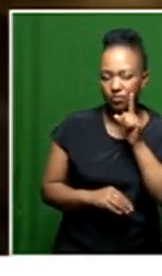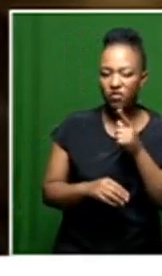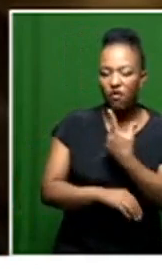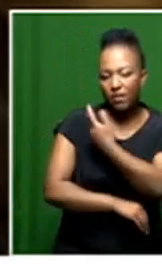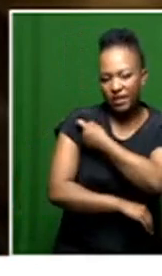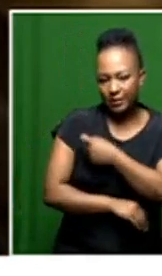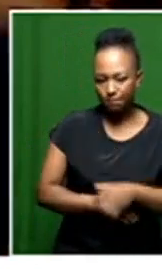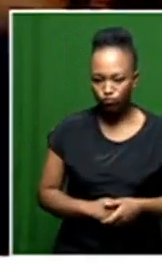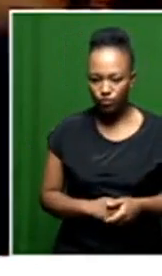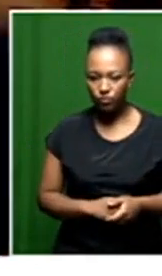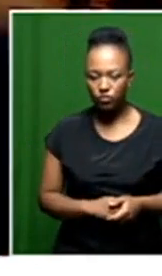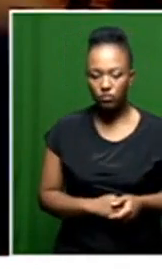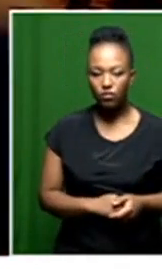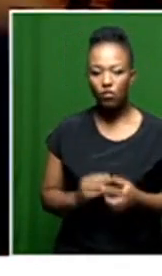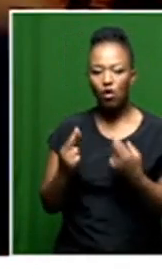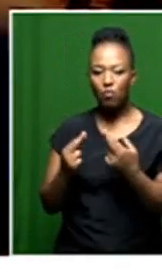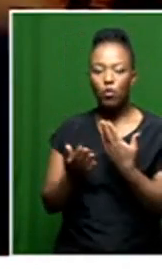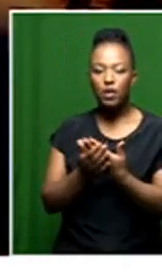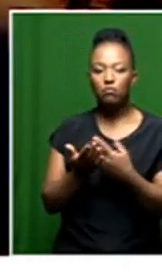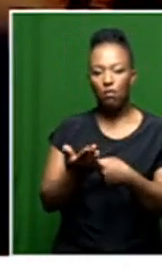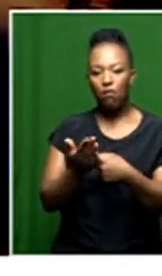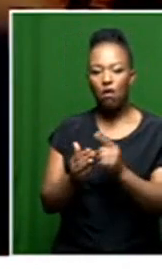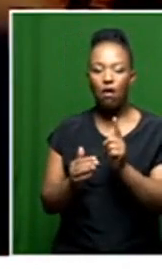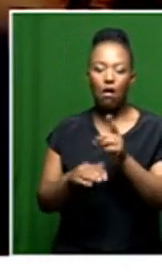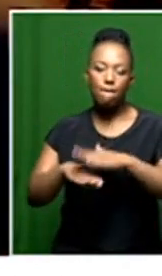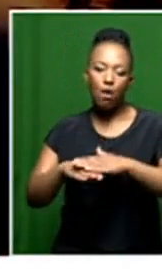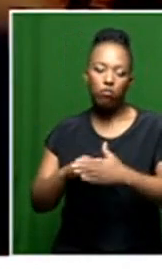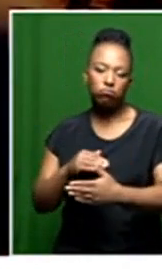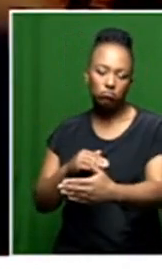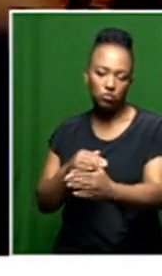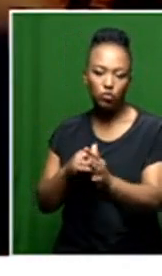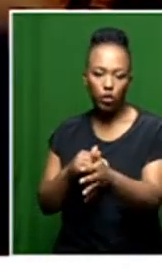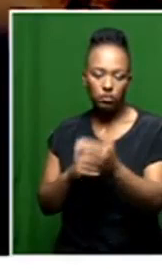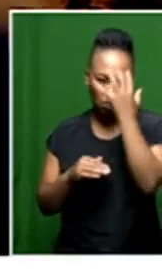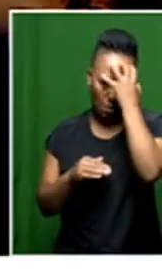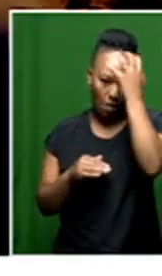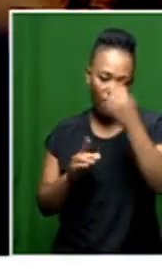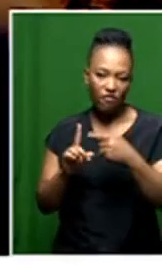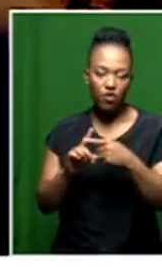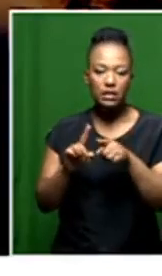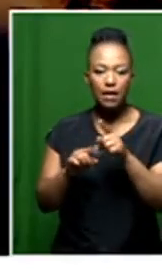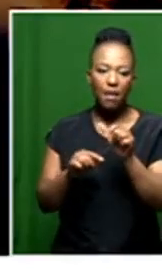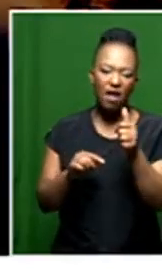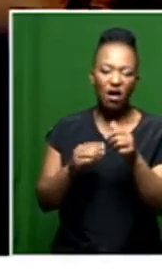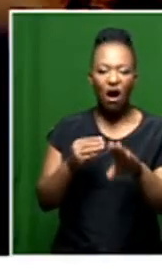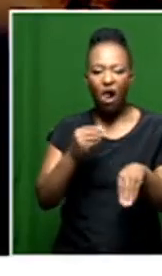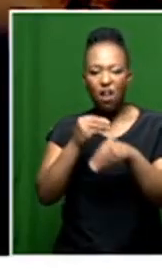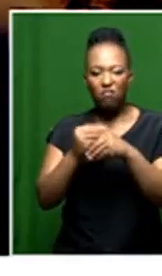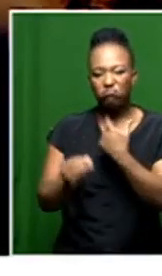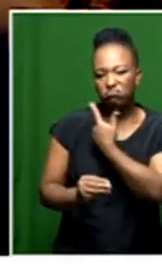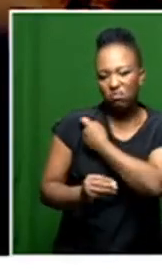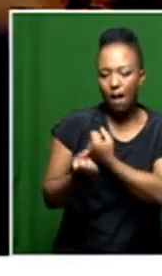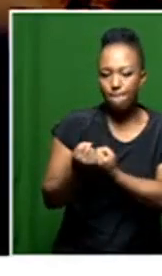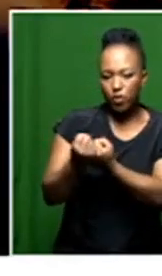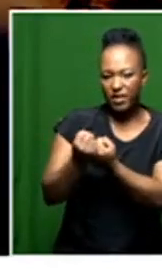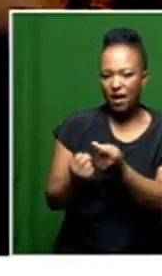vaccines in general. And hopefully we'll have time to talk a little bit more about this at a later stage, Prof, also about booster shots and the like. But that's